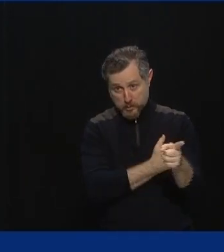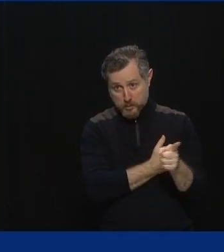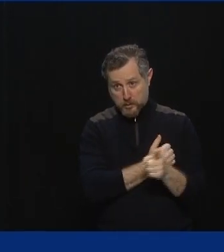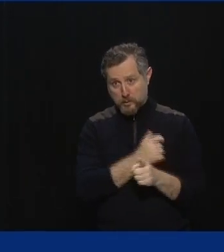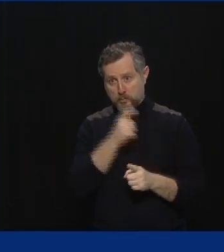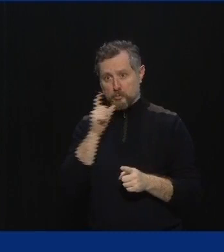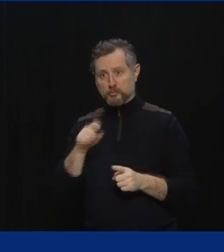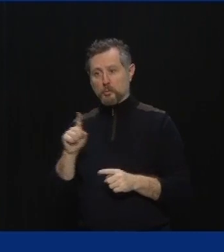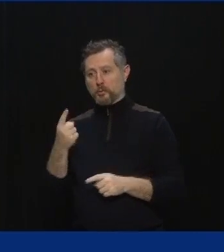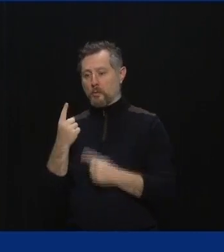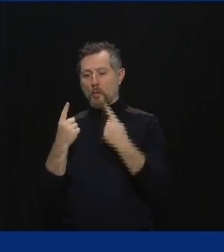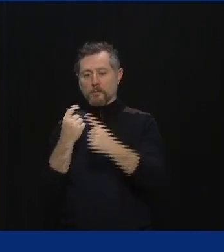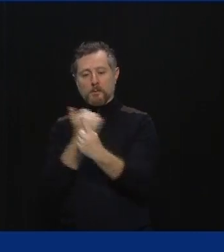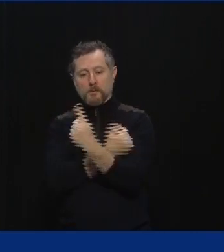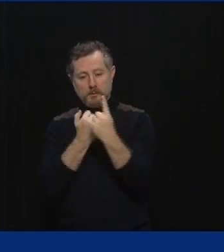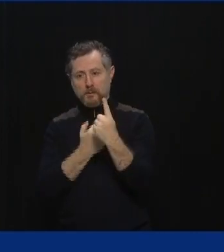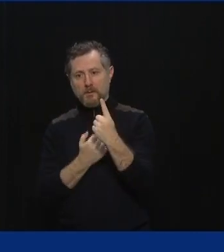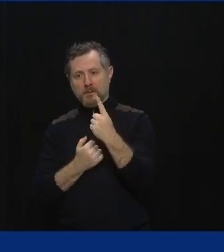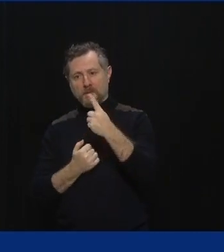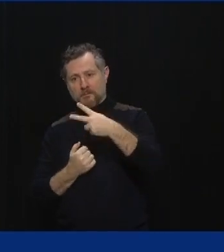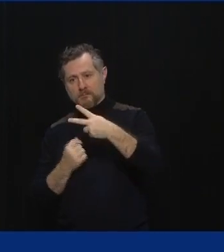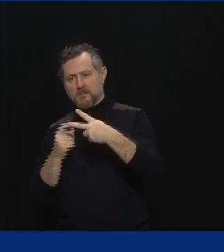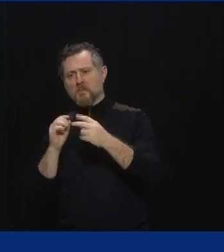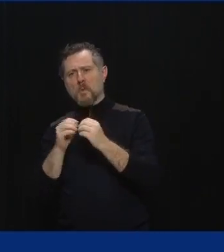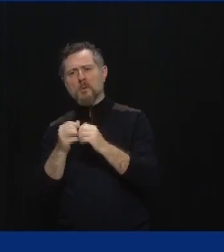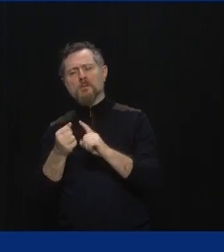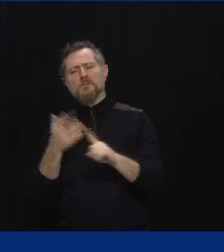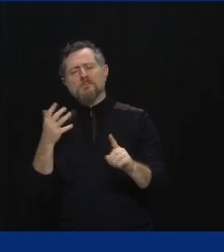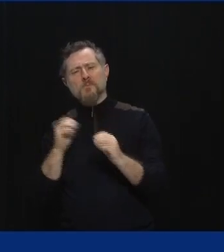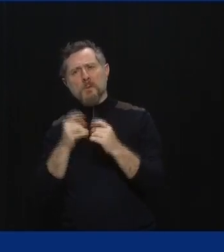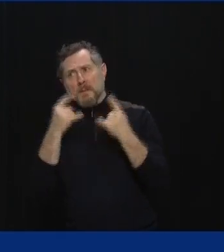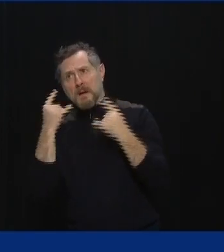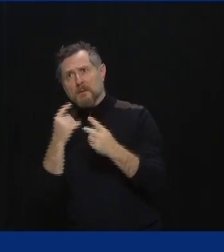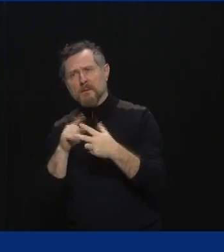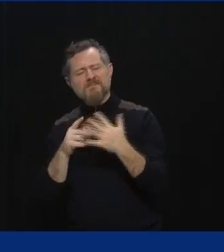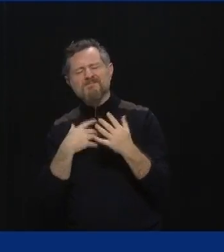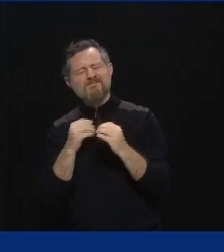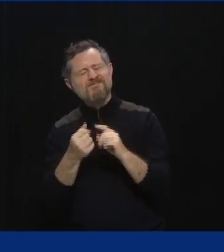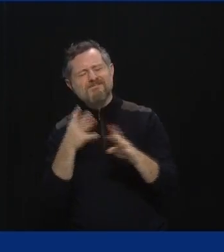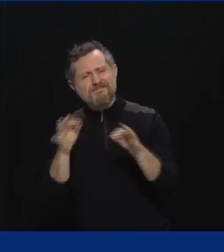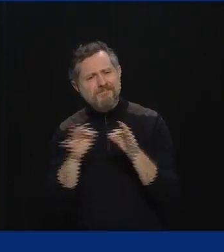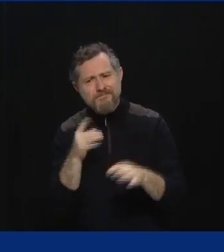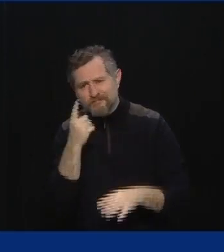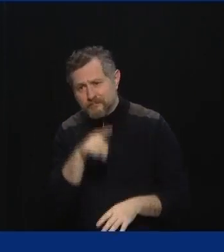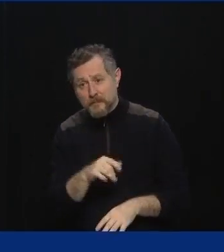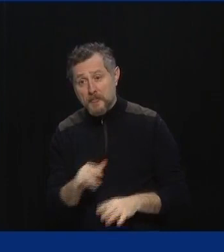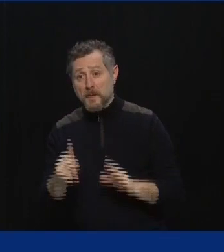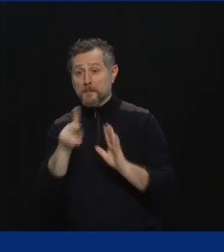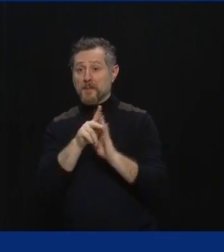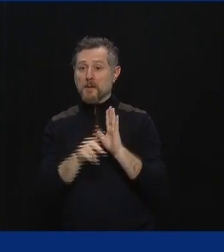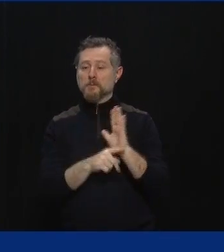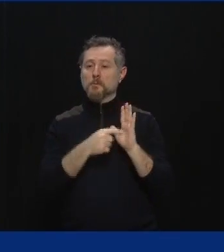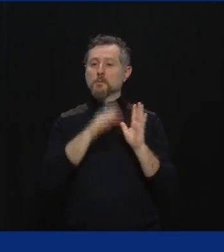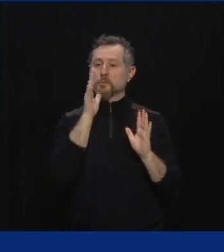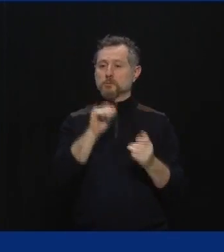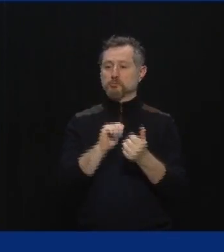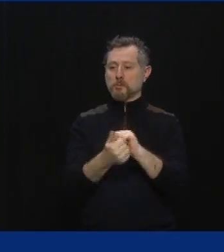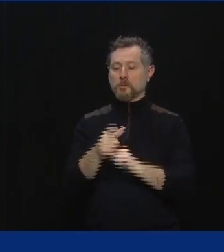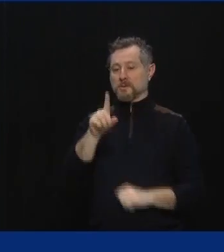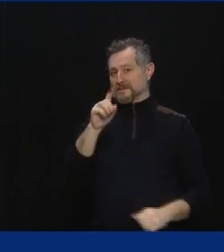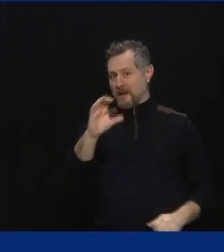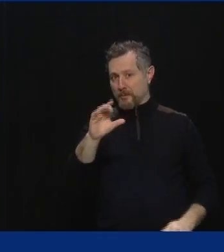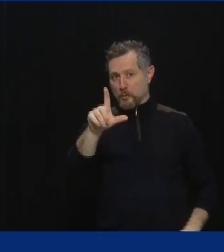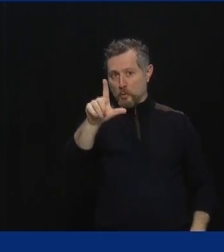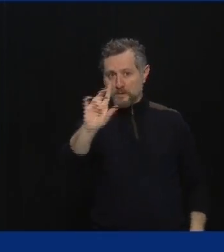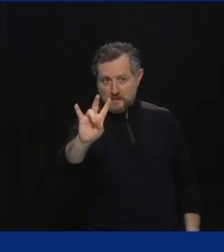just one dose at least. Mm-hmm. Can you just elaborate on that a bit? Well, the city's policy changes December 27th, and